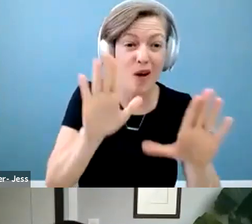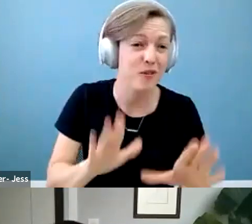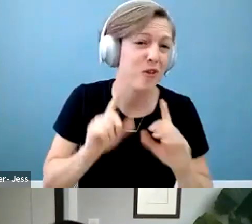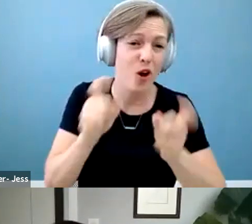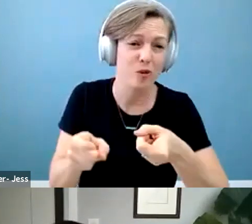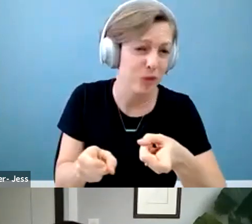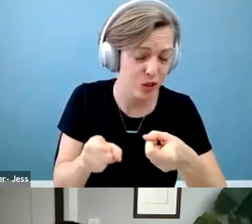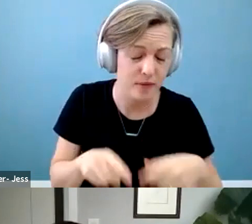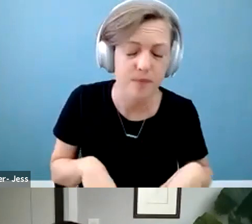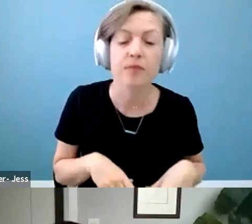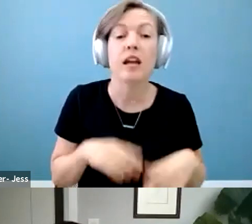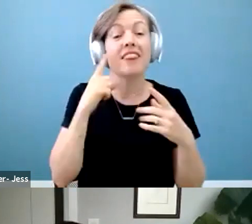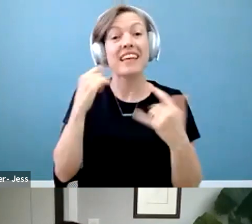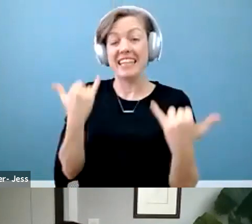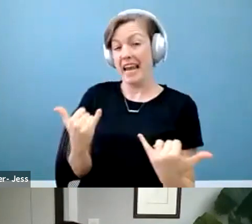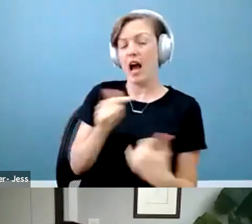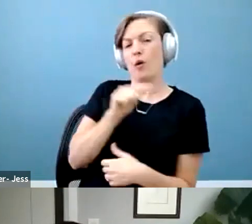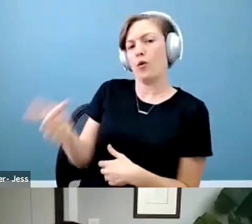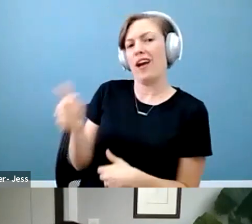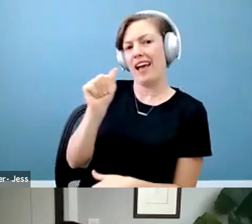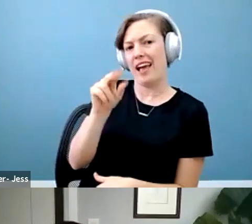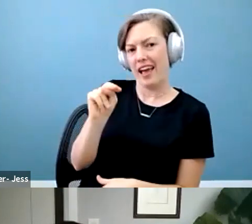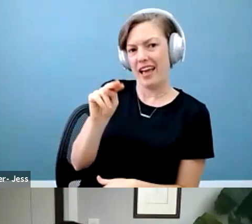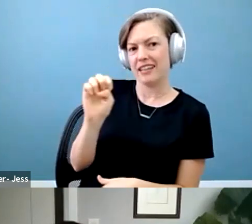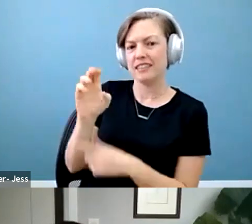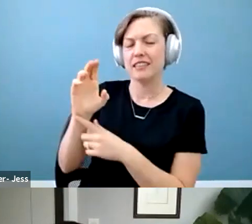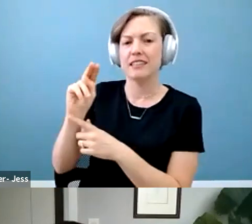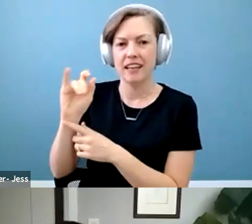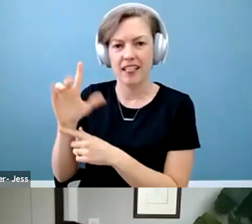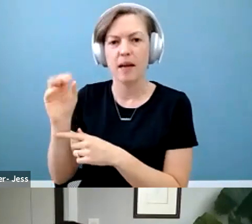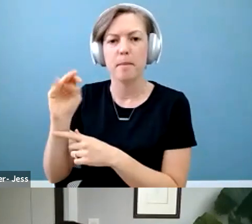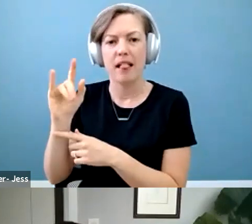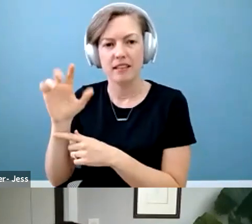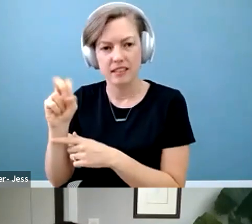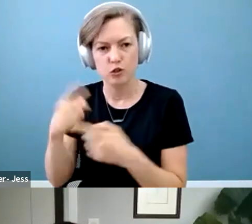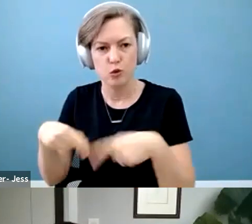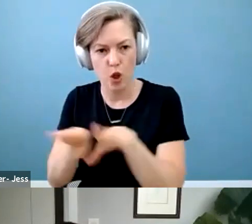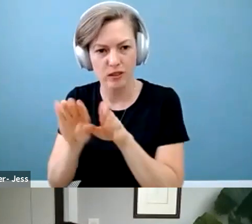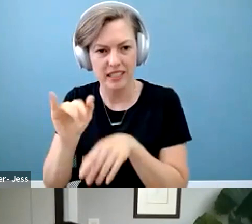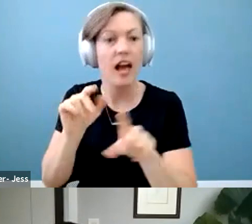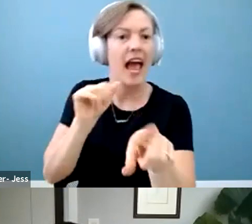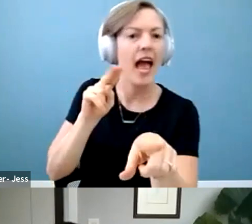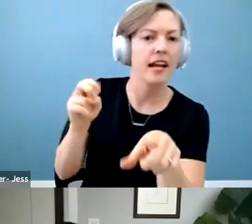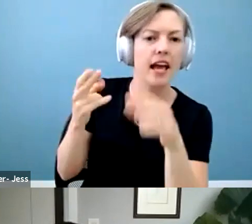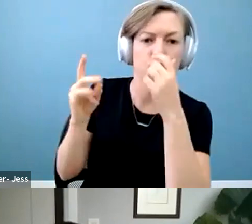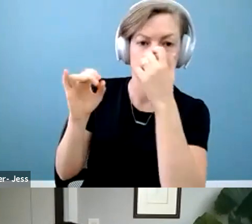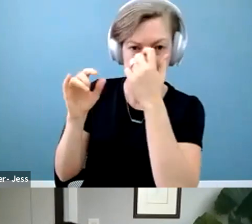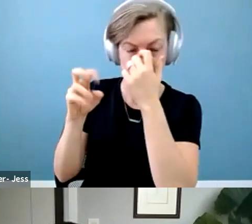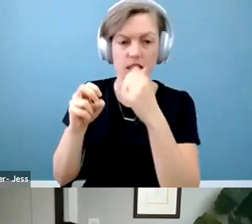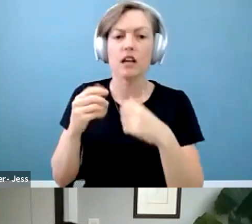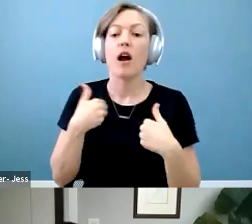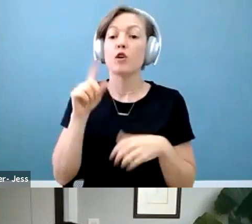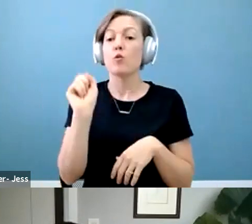contribution. I think we'll go to Anne, Neil, and then Milton to close it. And Anne, we have a question that's really